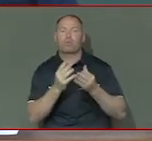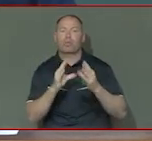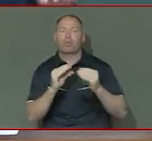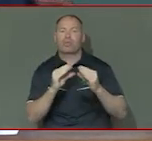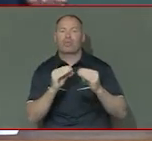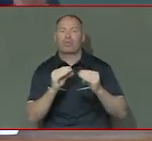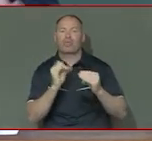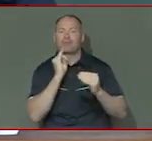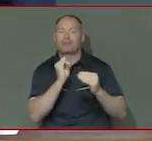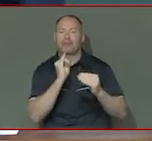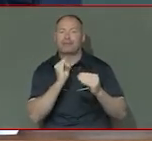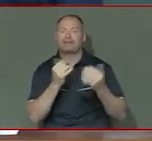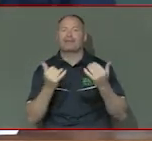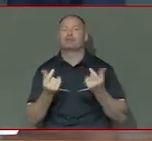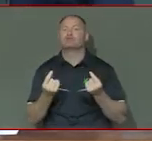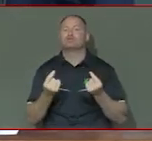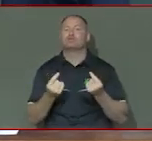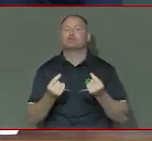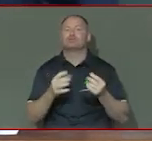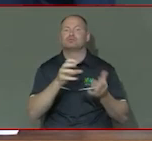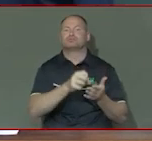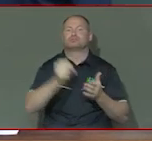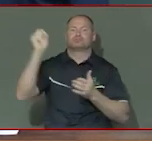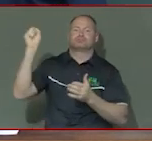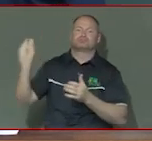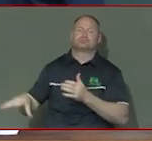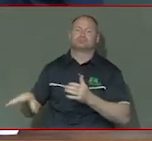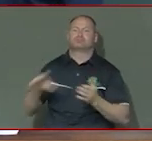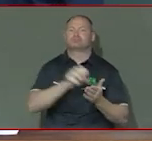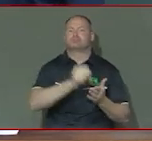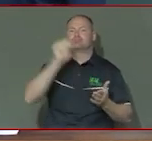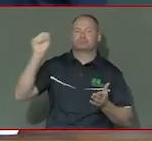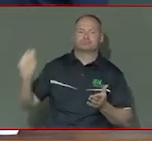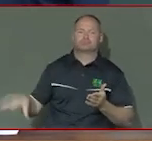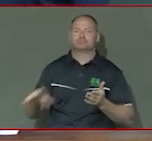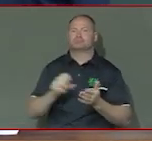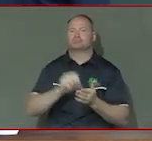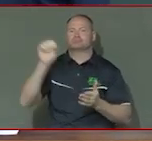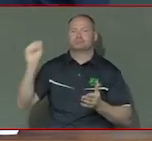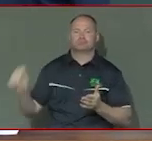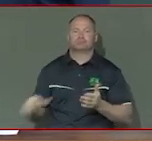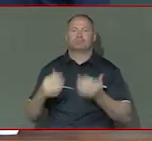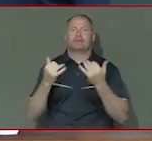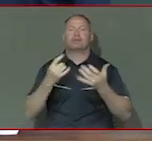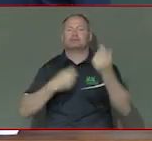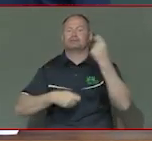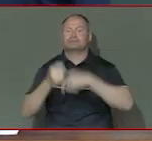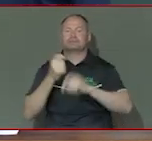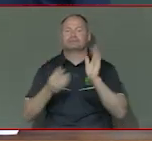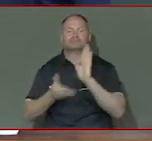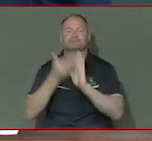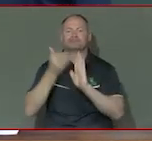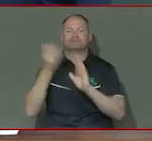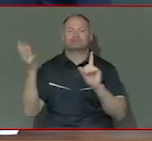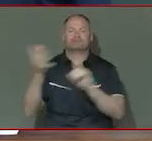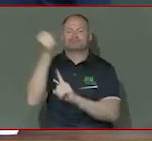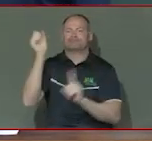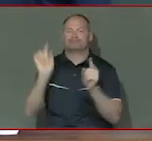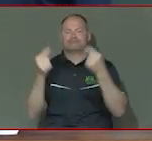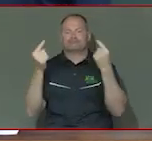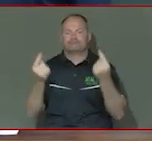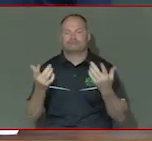You purchase them, so they will have an influence on the markup. You will not get the markup that you were supposed to